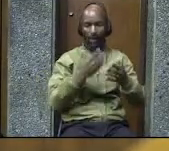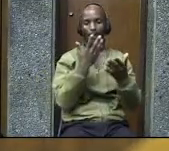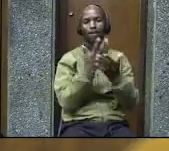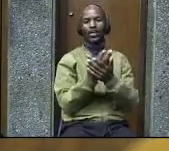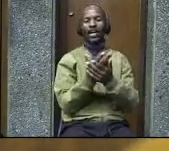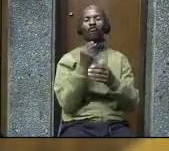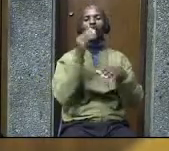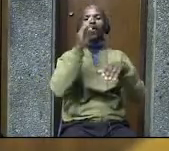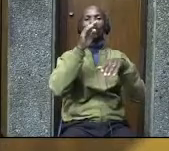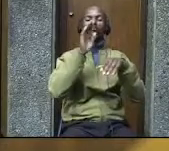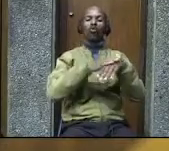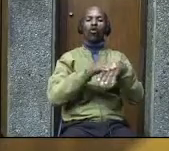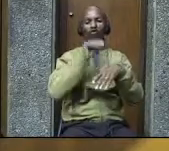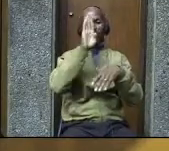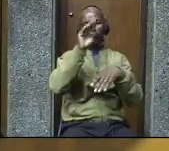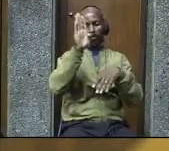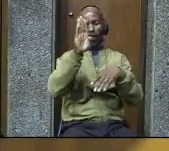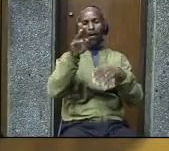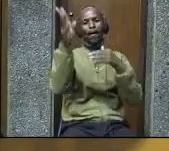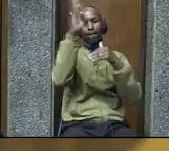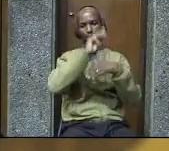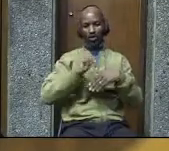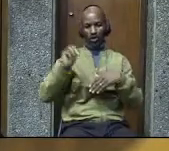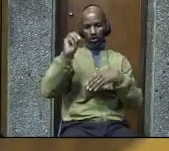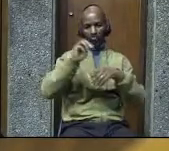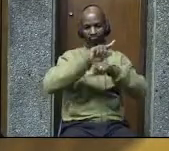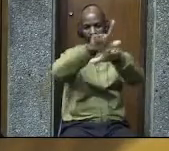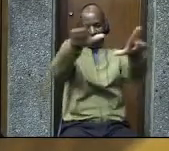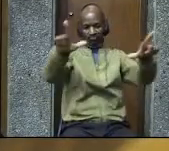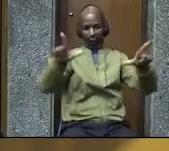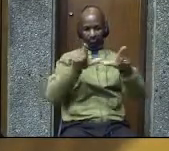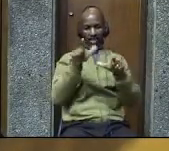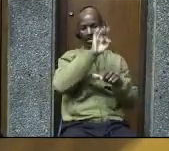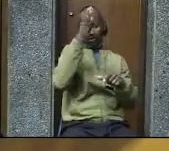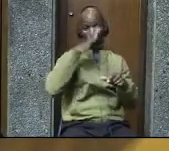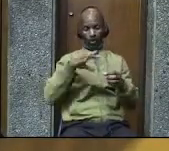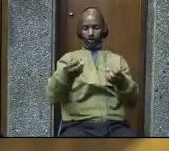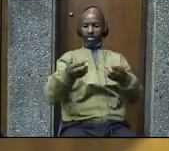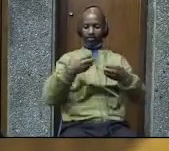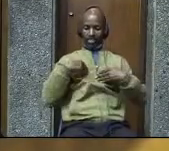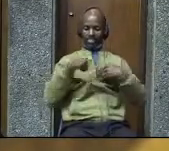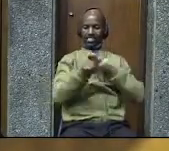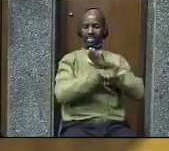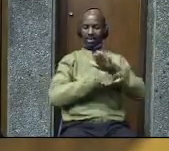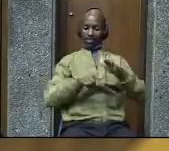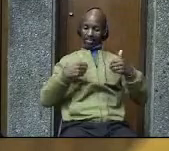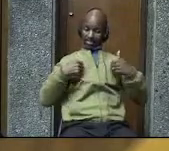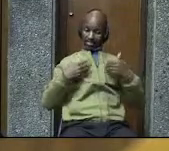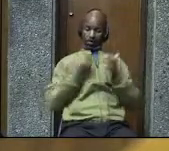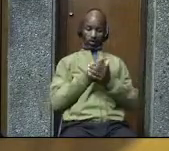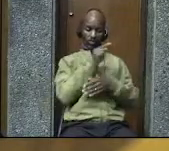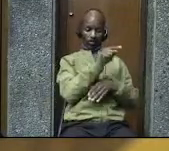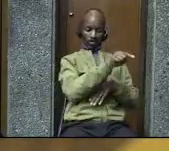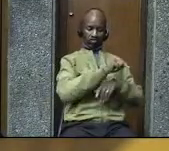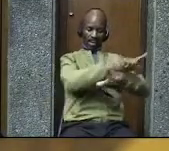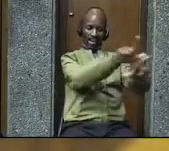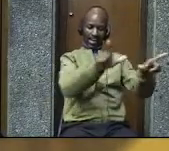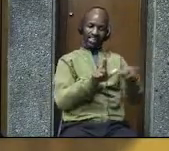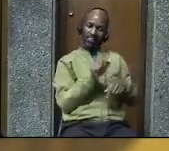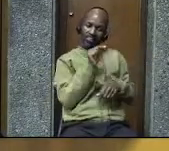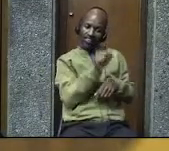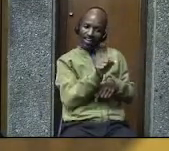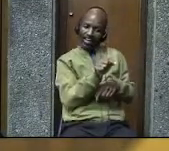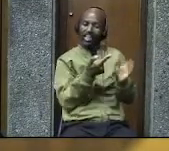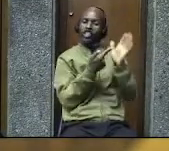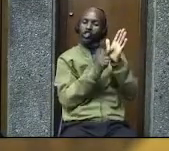over 44 million hectares of land. Ha ibe ba ikemiseditse ka hore fa lefatshe ha ba qale ka those hectares of land and